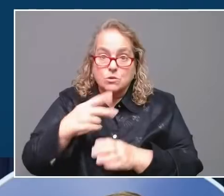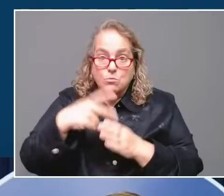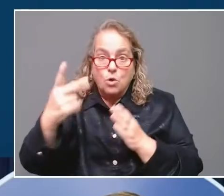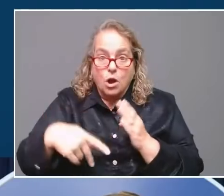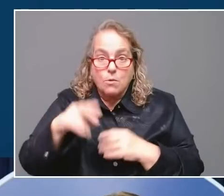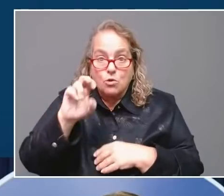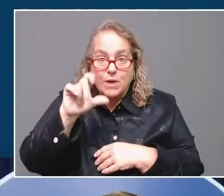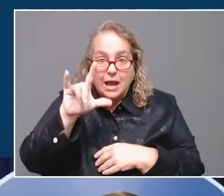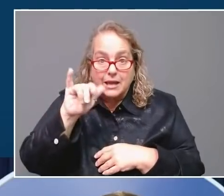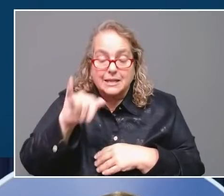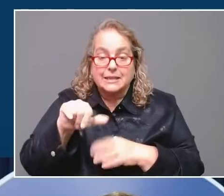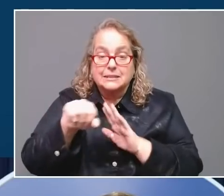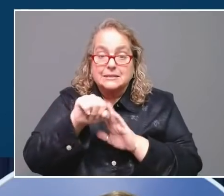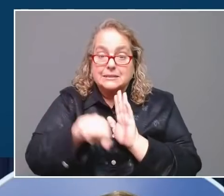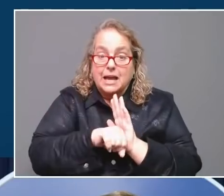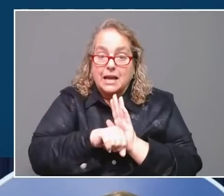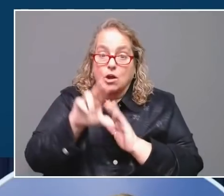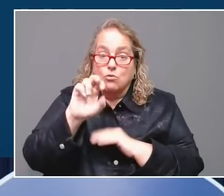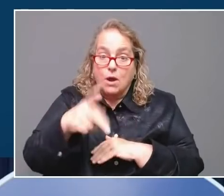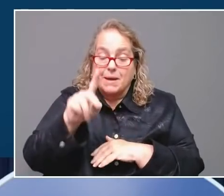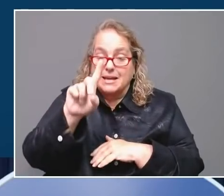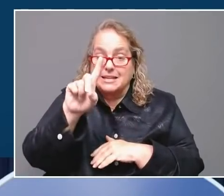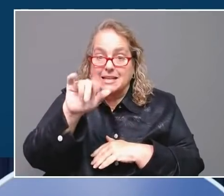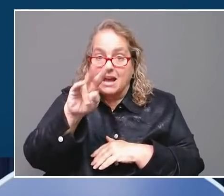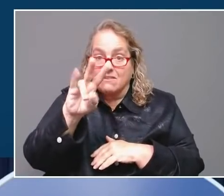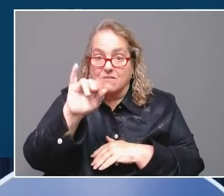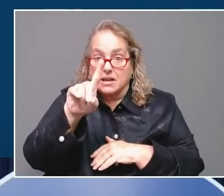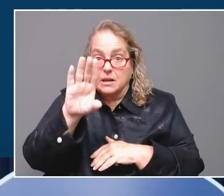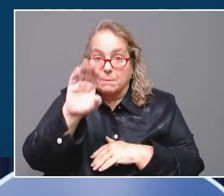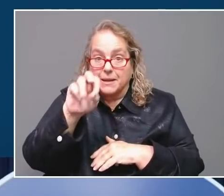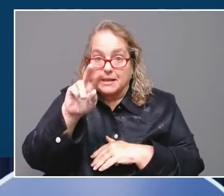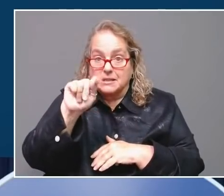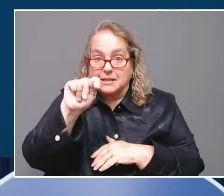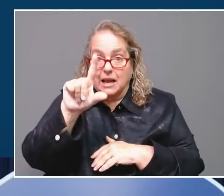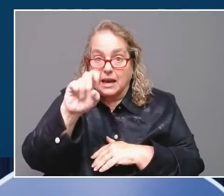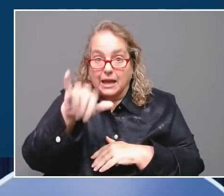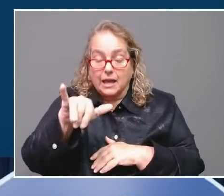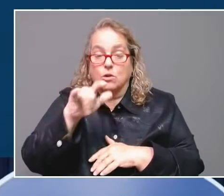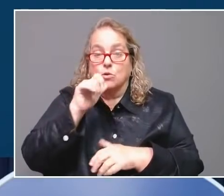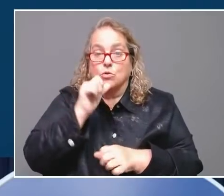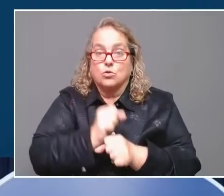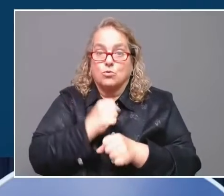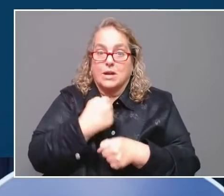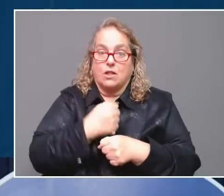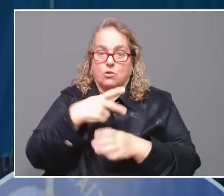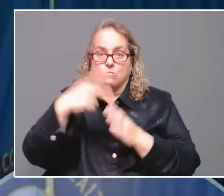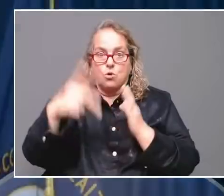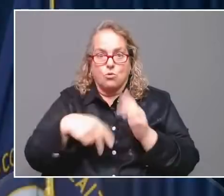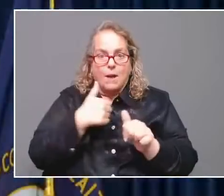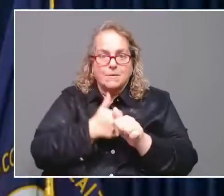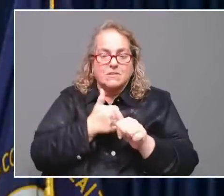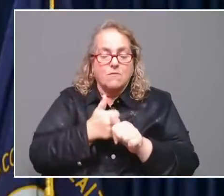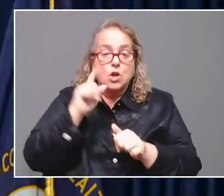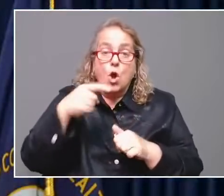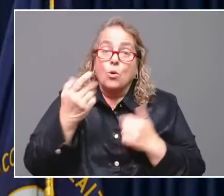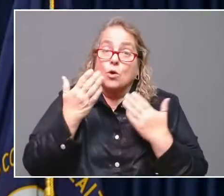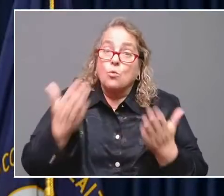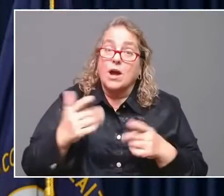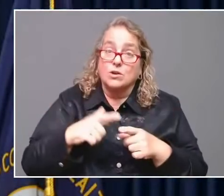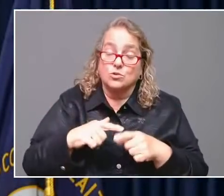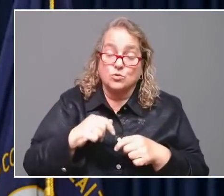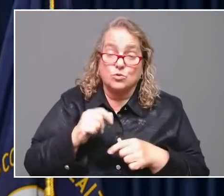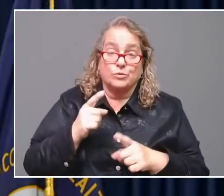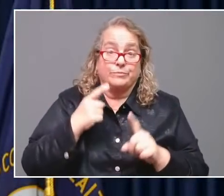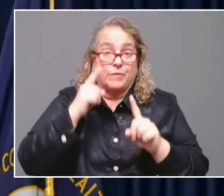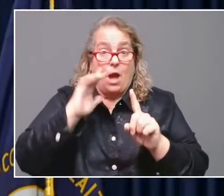Bentley, who sponsored the legislation that created the program itself. The only way to achieve our goal of ensuring a brighter future for